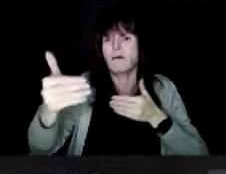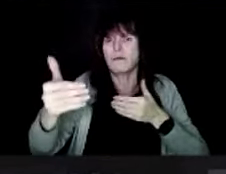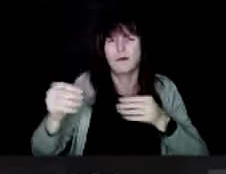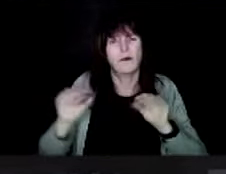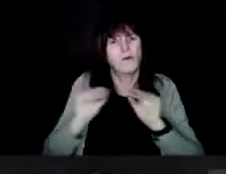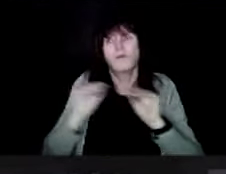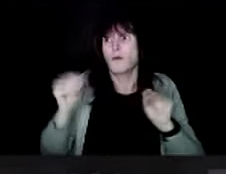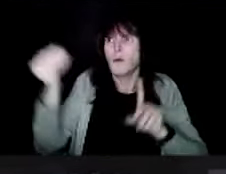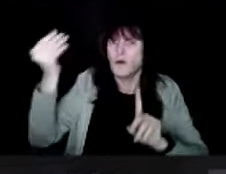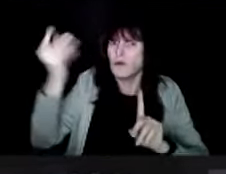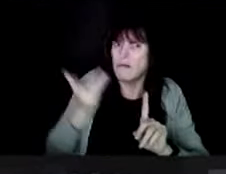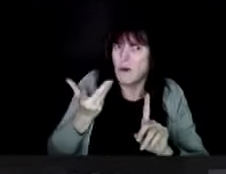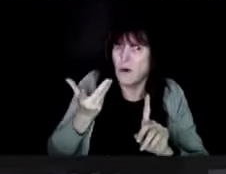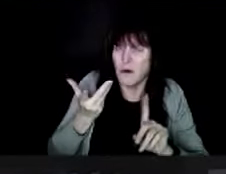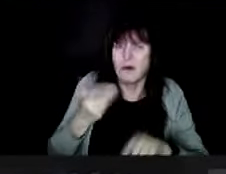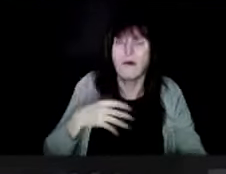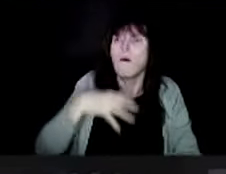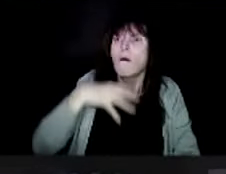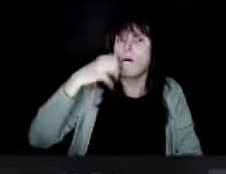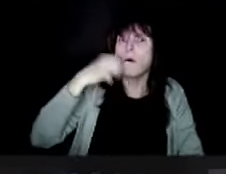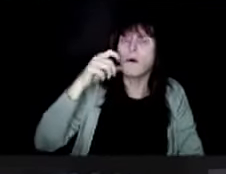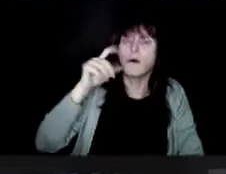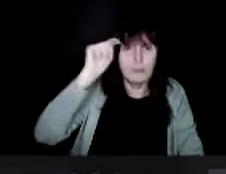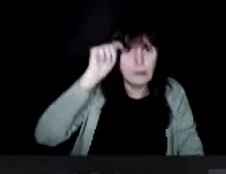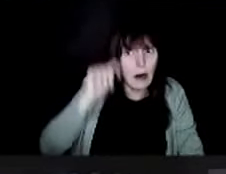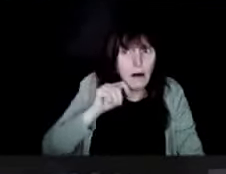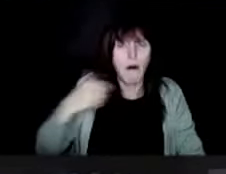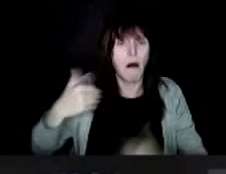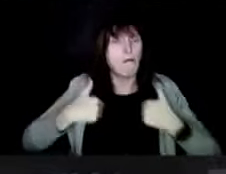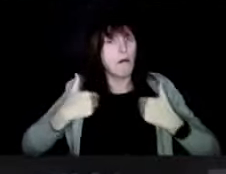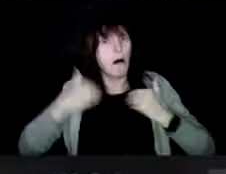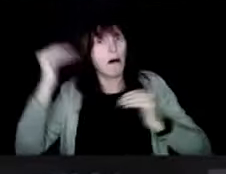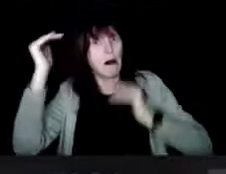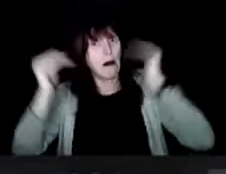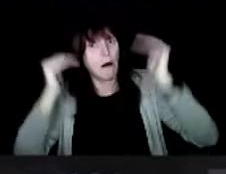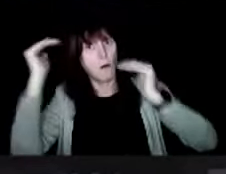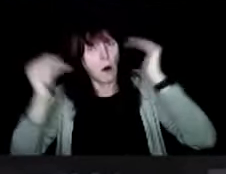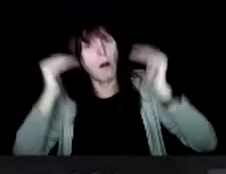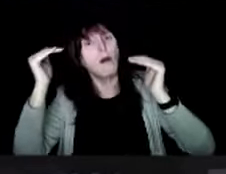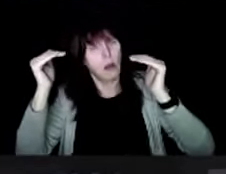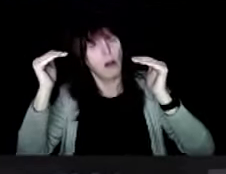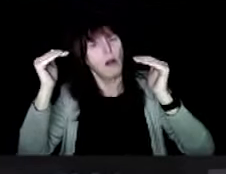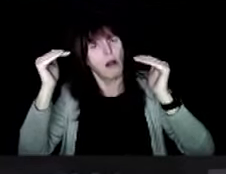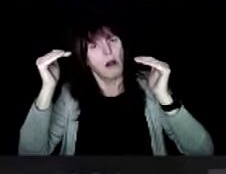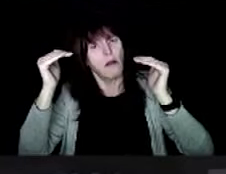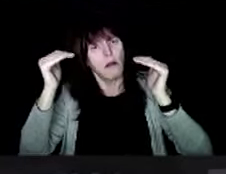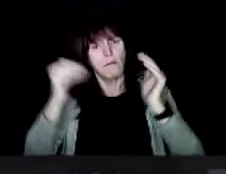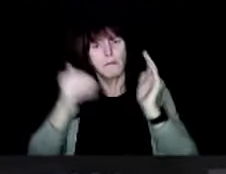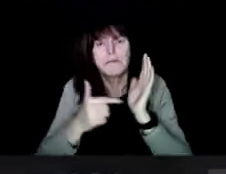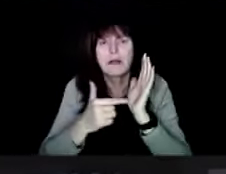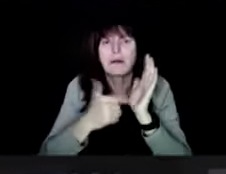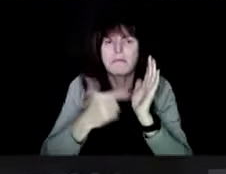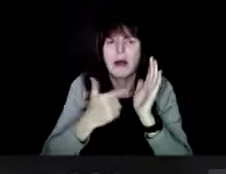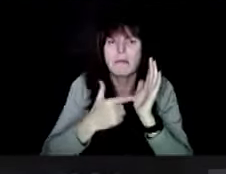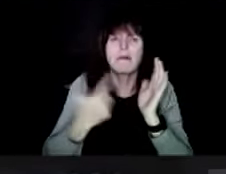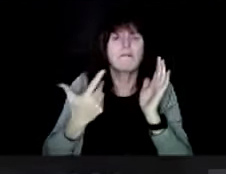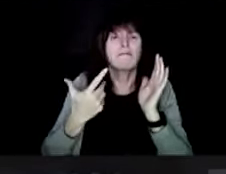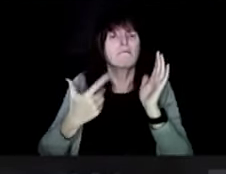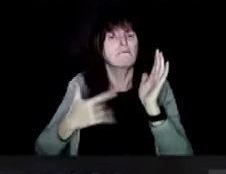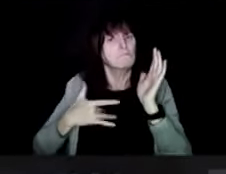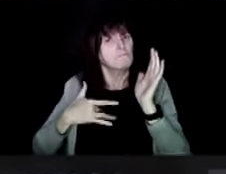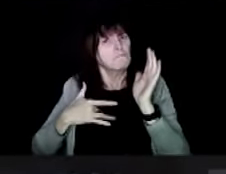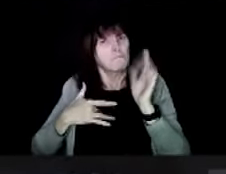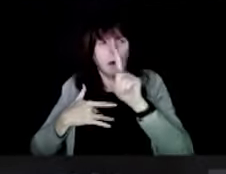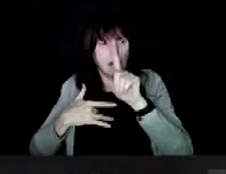young adults are expected to be extremely rare in children. Although severe illness due to acute